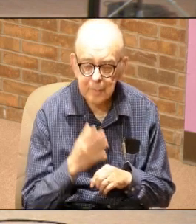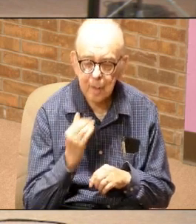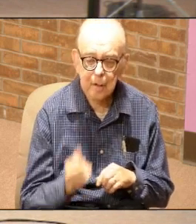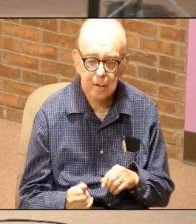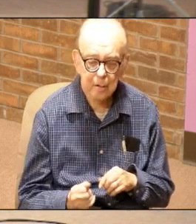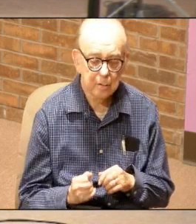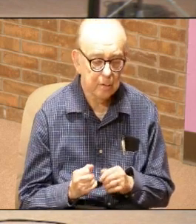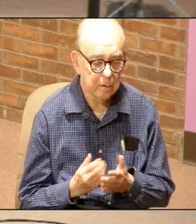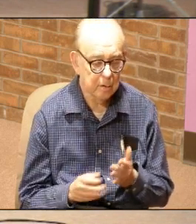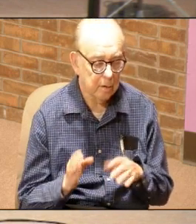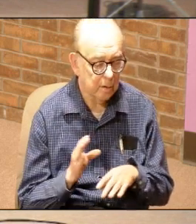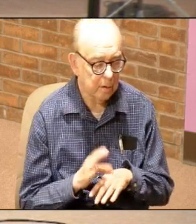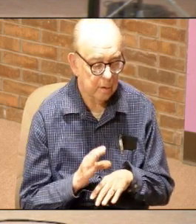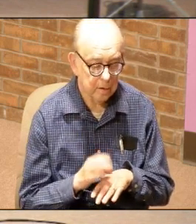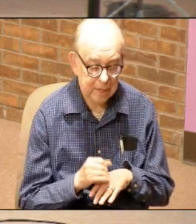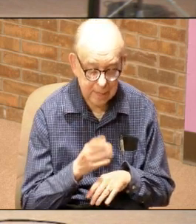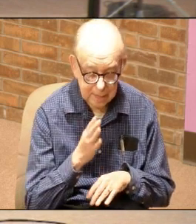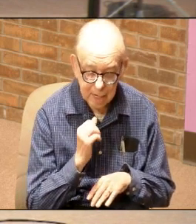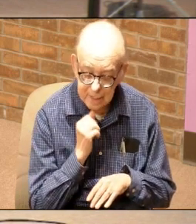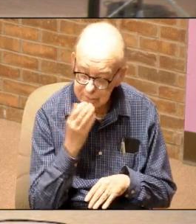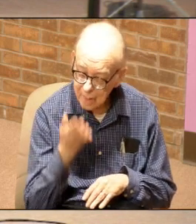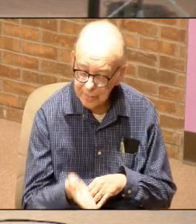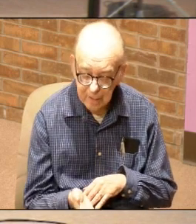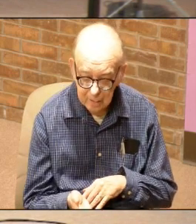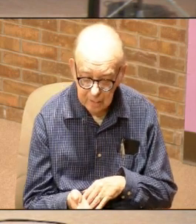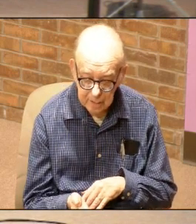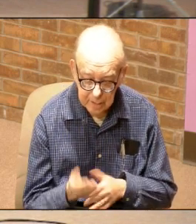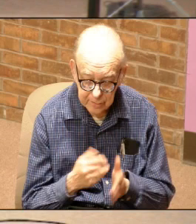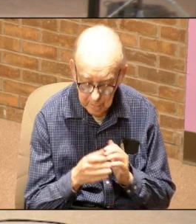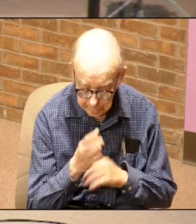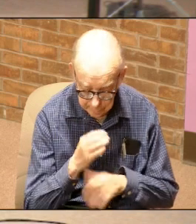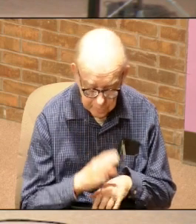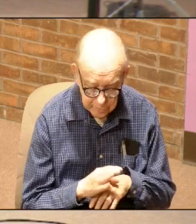Because there are some churches God is not in.